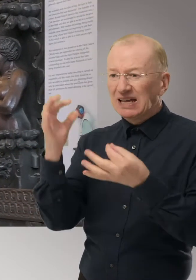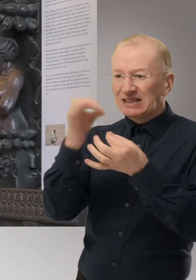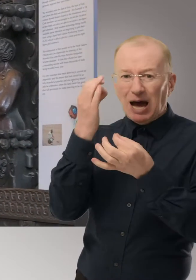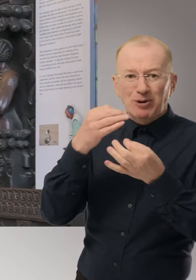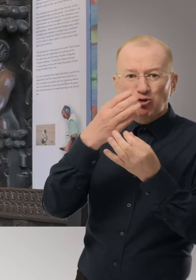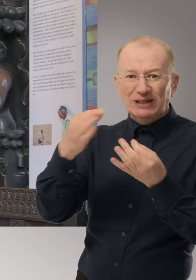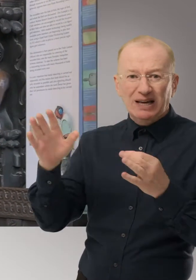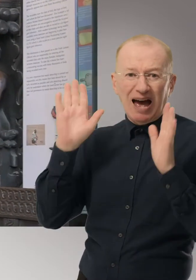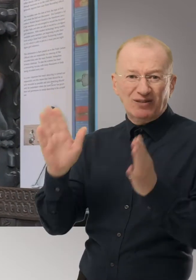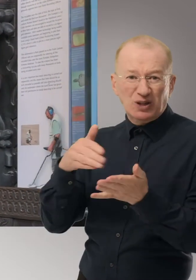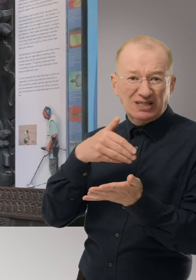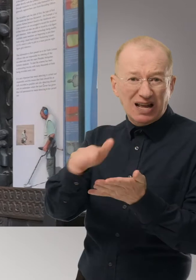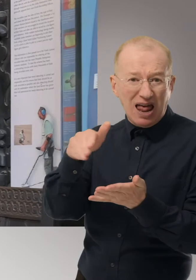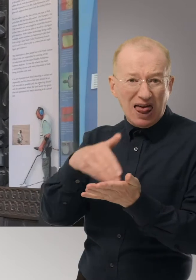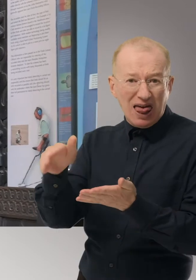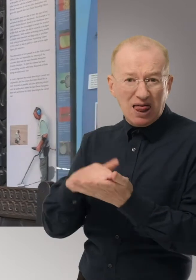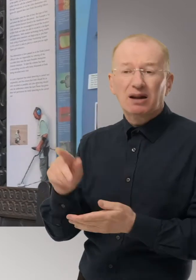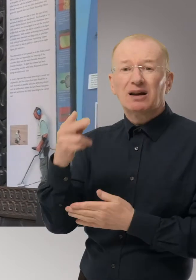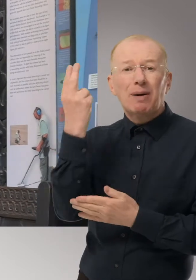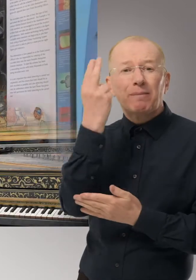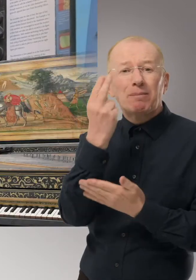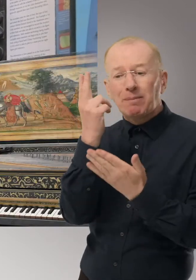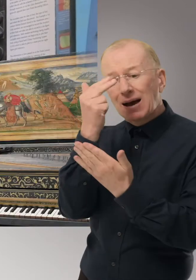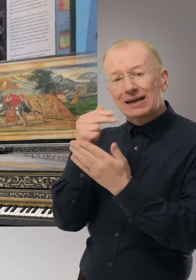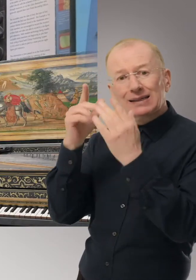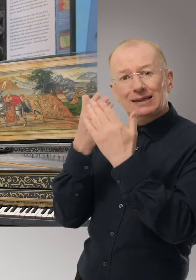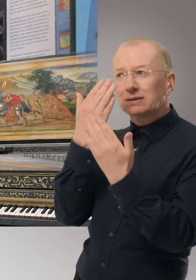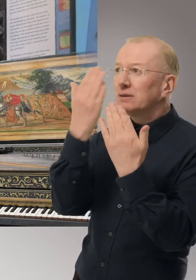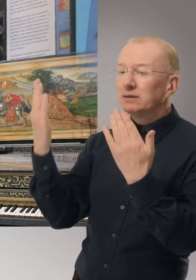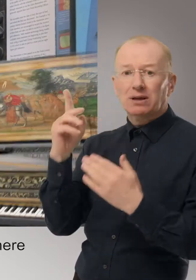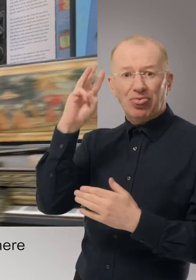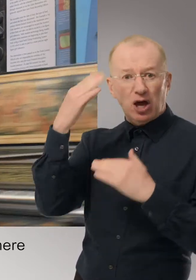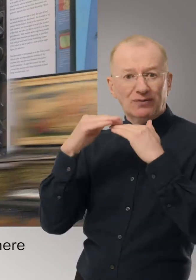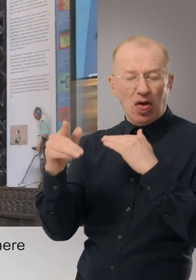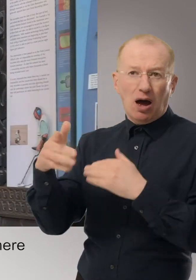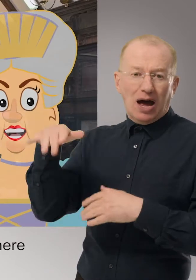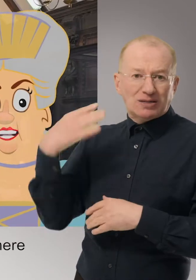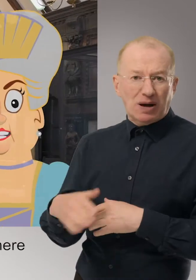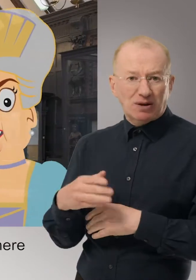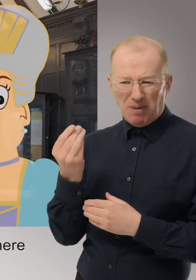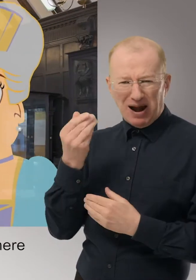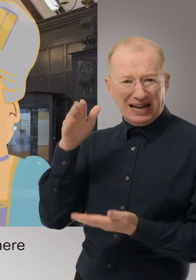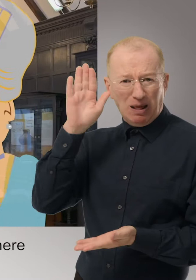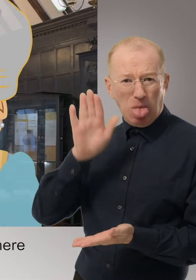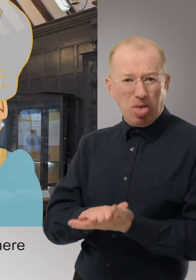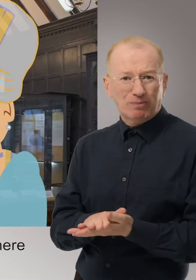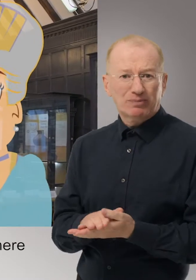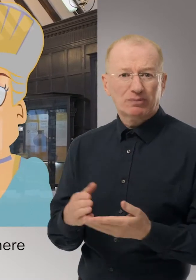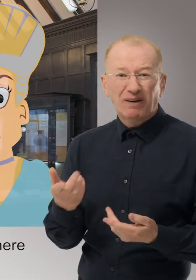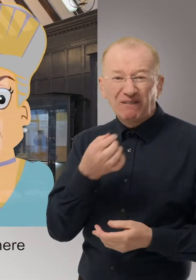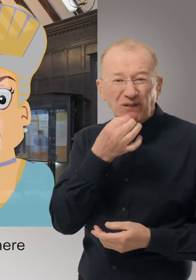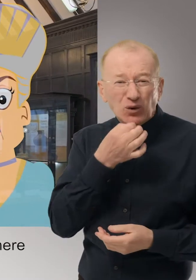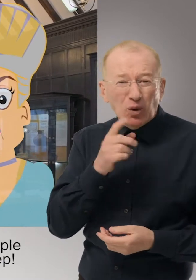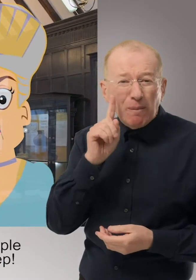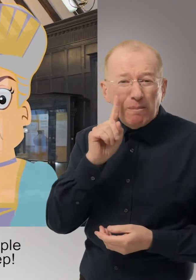debt, even selling his musical instruments and pawning the fine tapestries. The wall paintings he commissioned up there on the